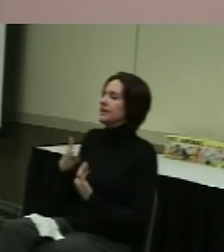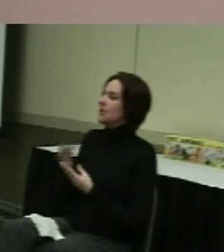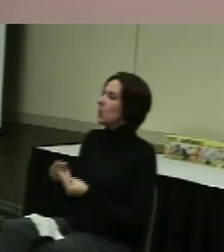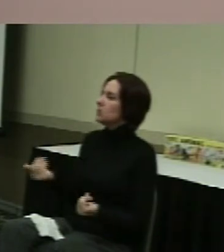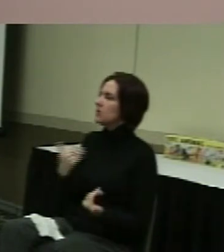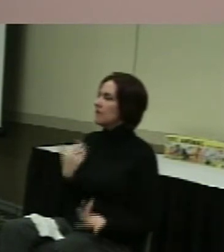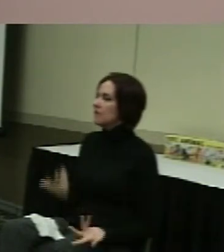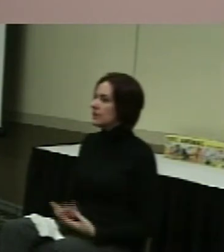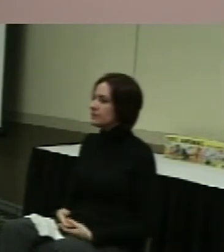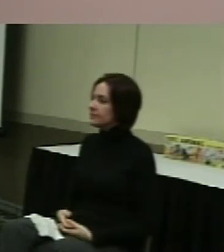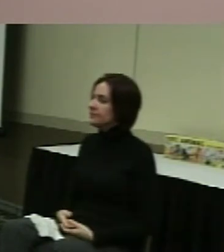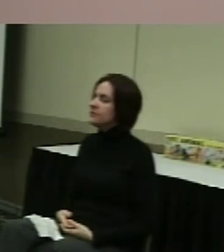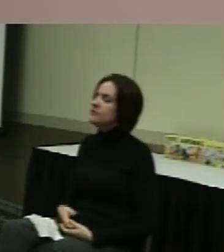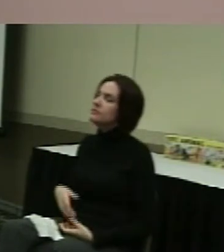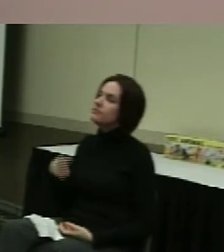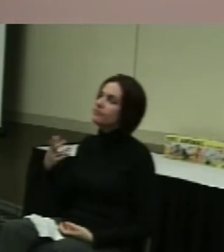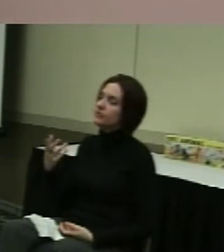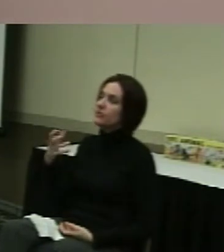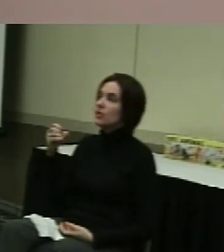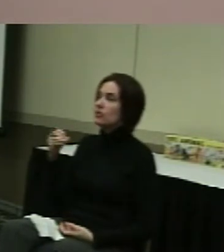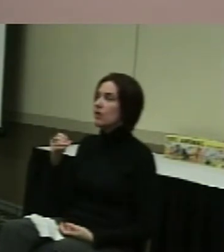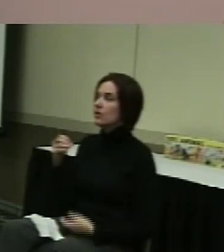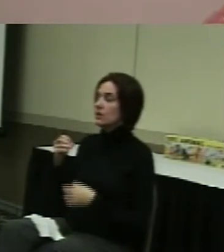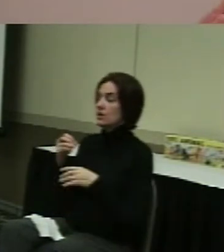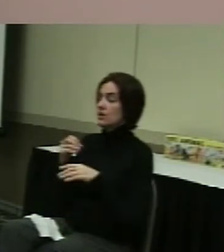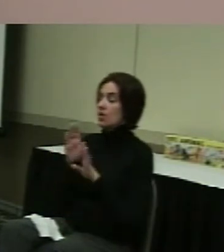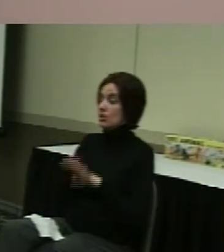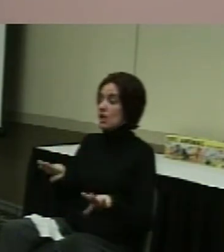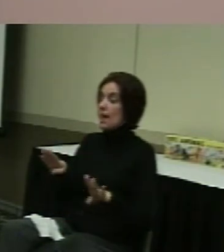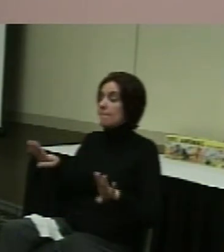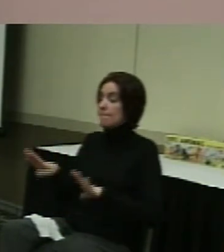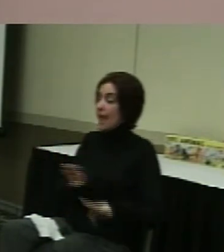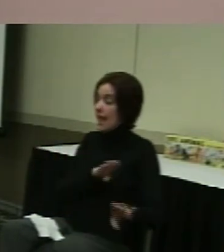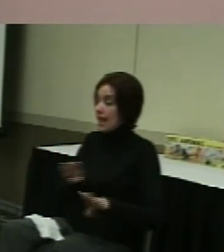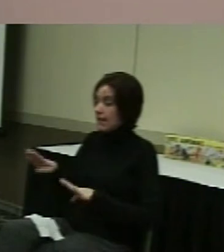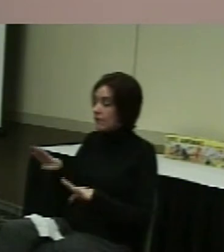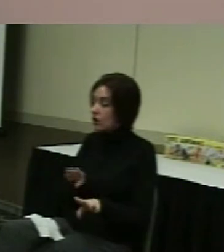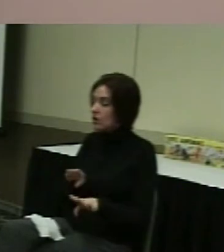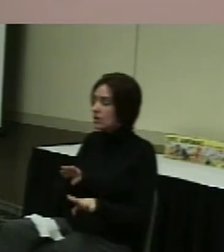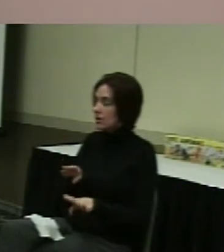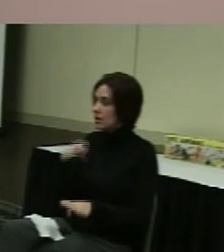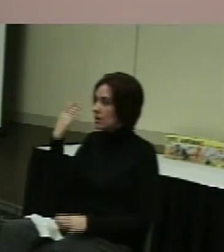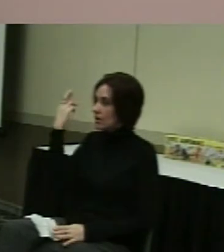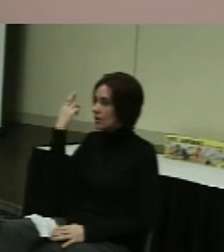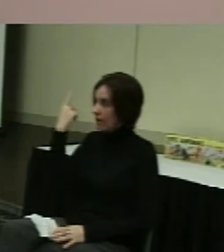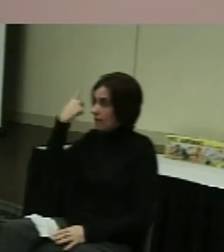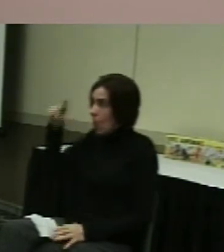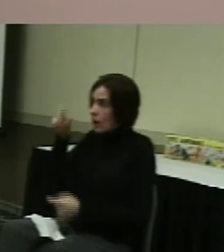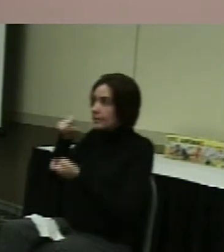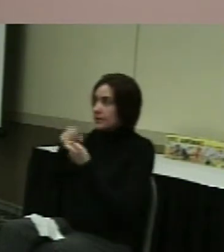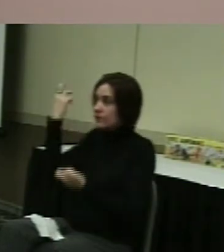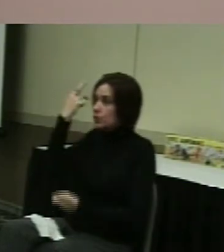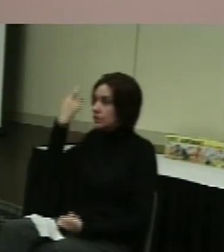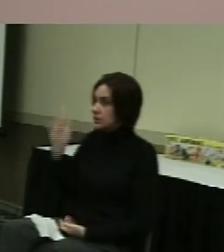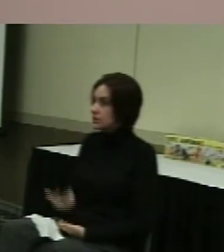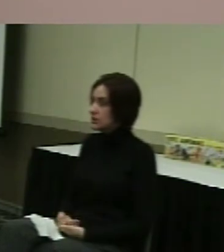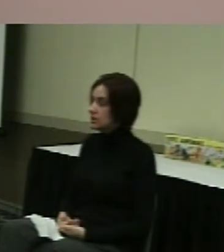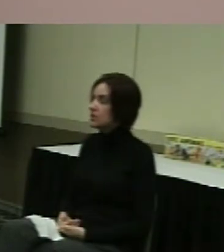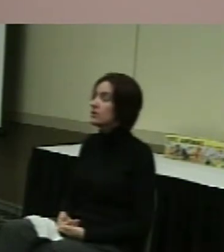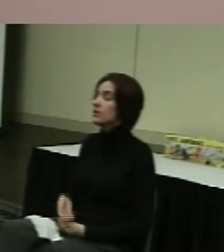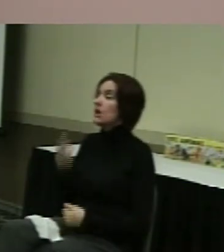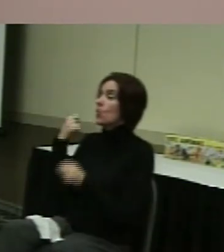So the child is doing this behavior, engaging in this behavior for a purpose. And keep in your